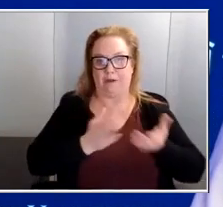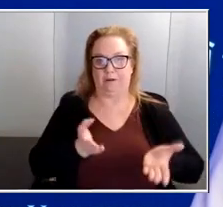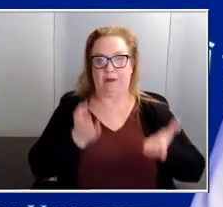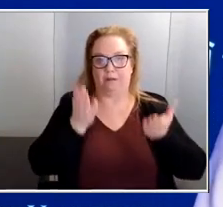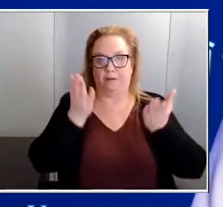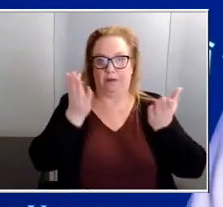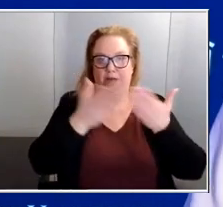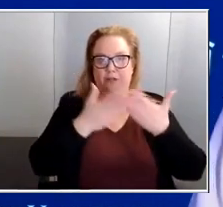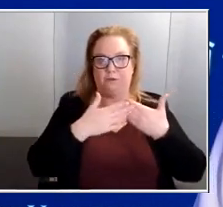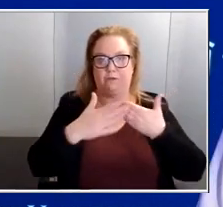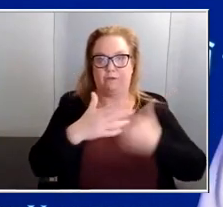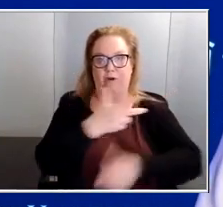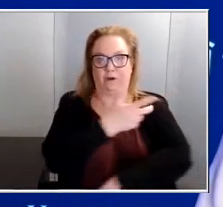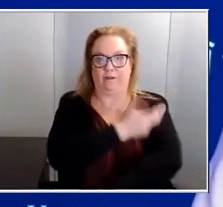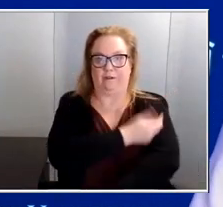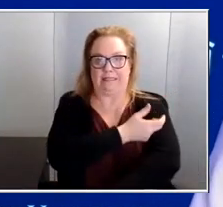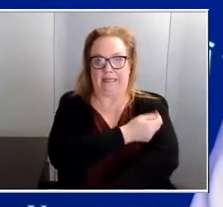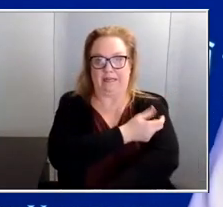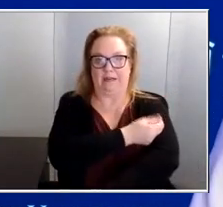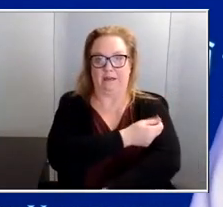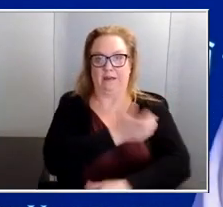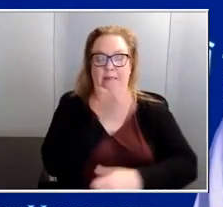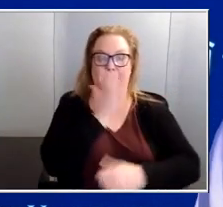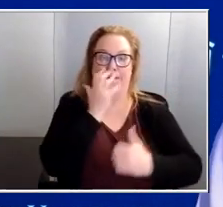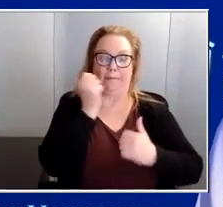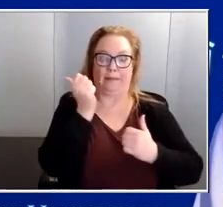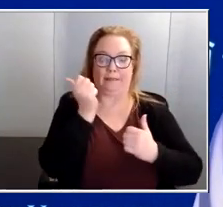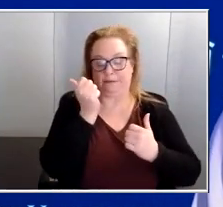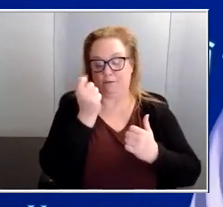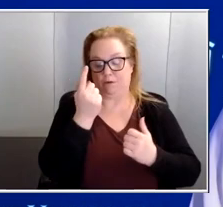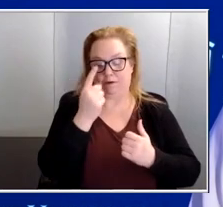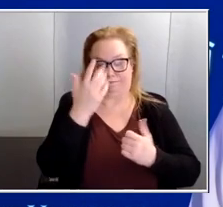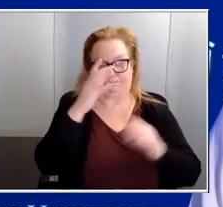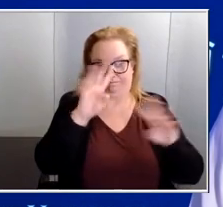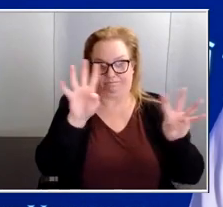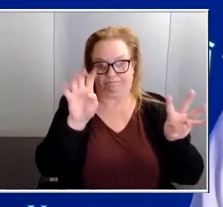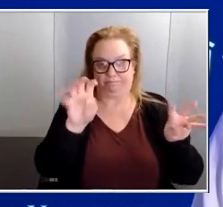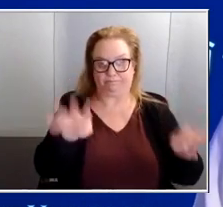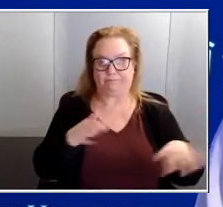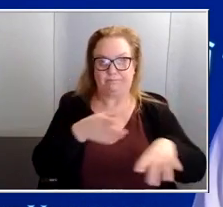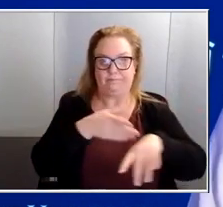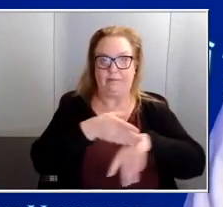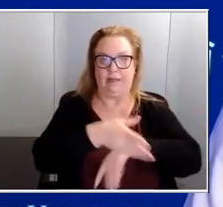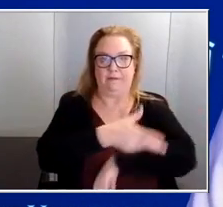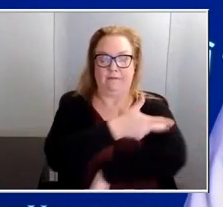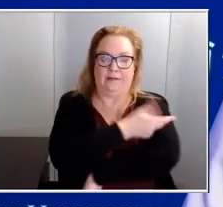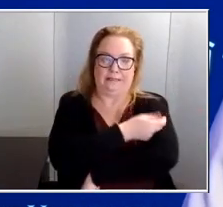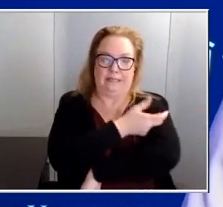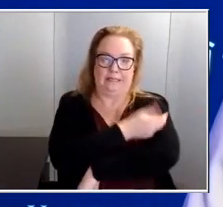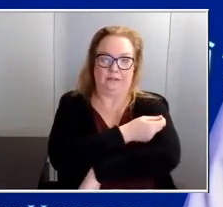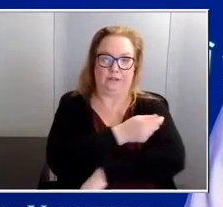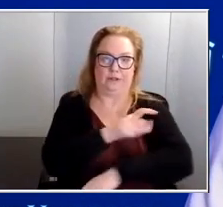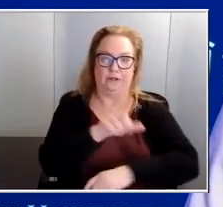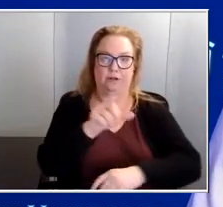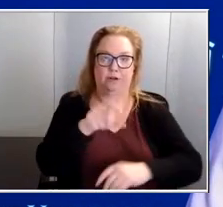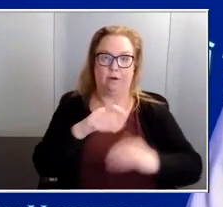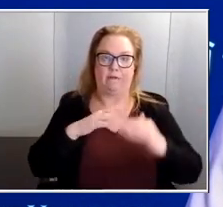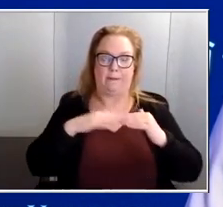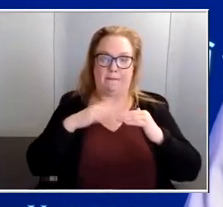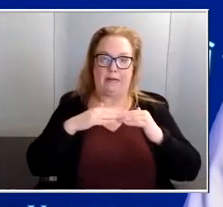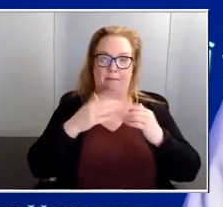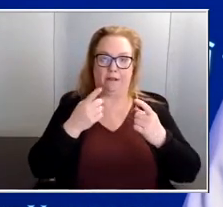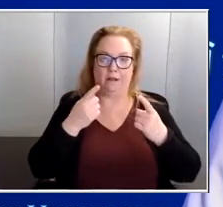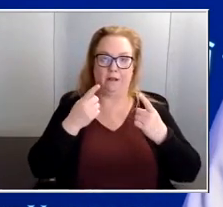moving forward for vaccination. What is the best one? It is hard to tell. You know, we know that after vaccination, you have a minimal effect